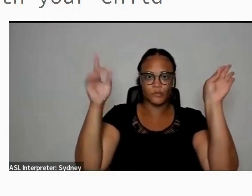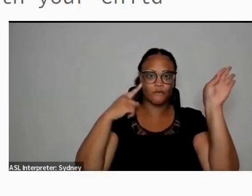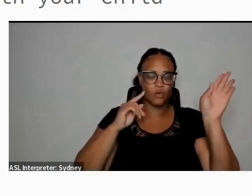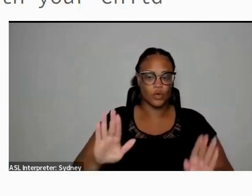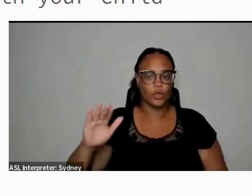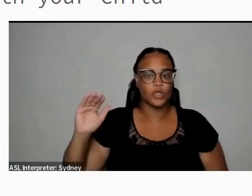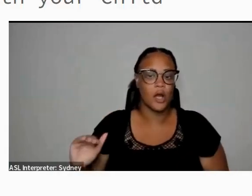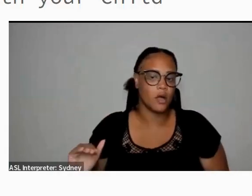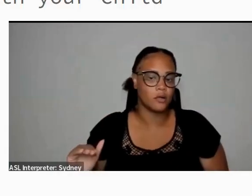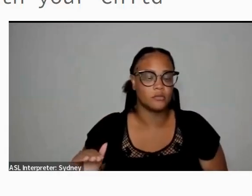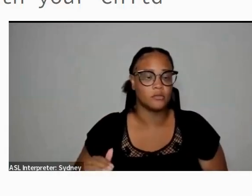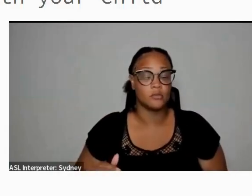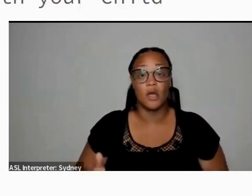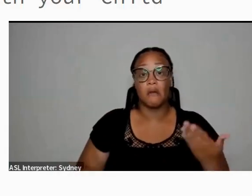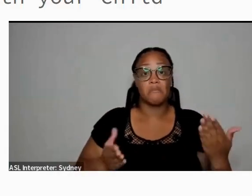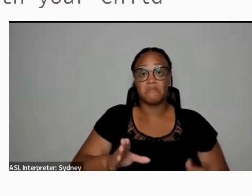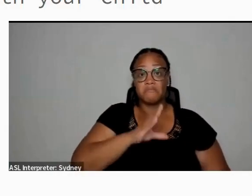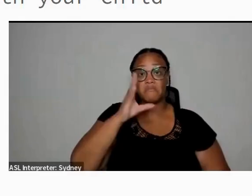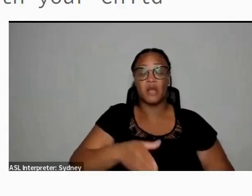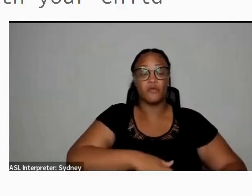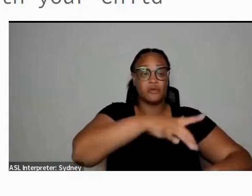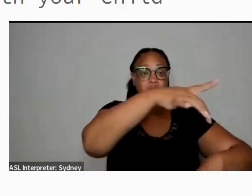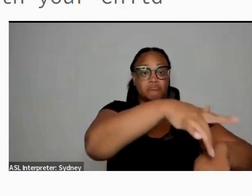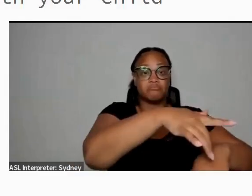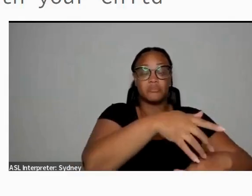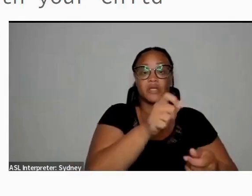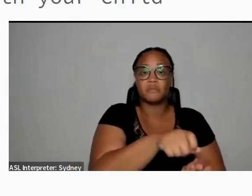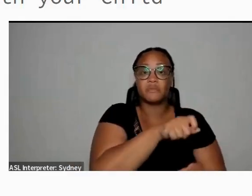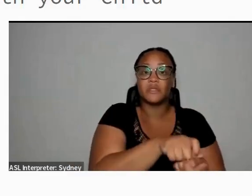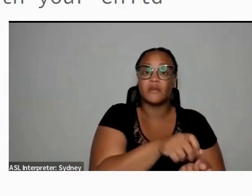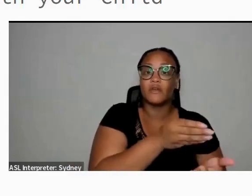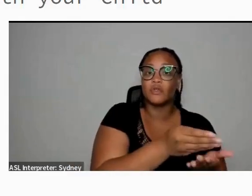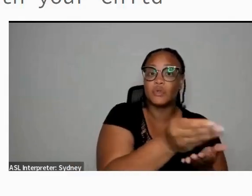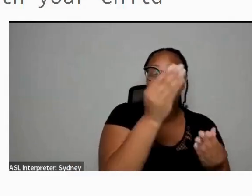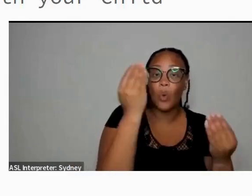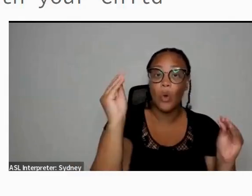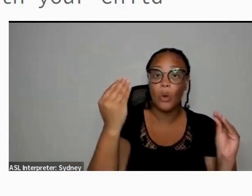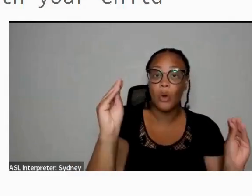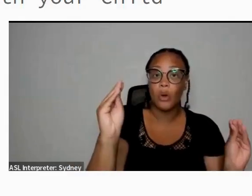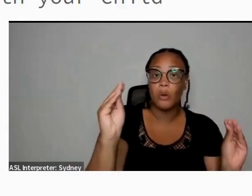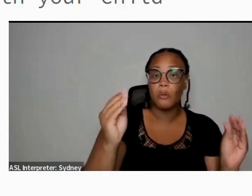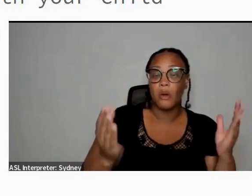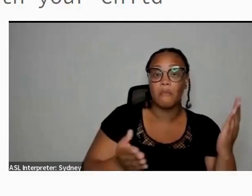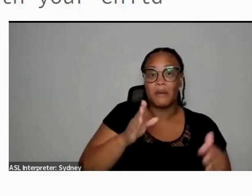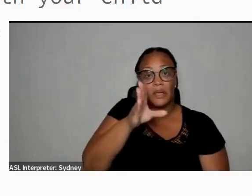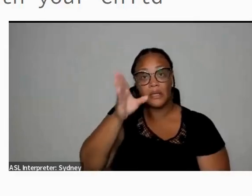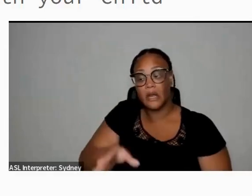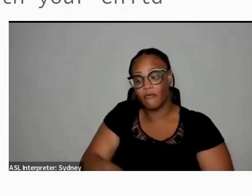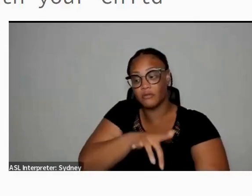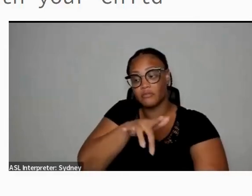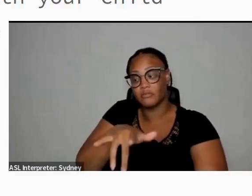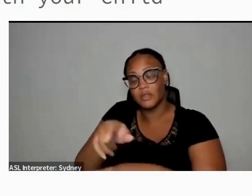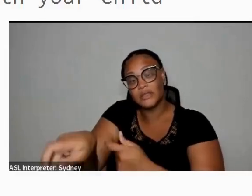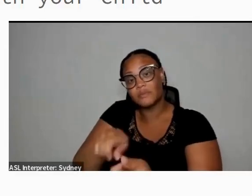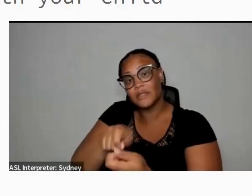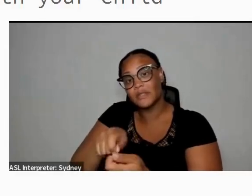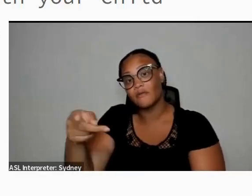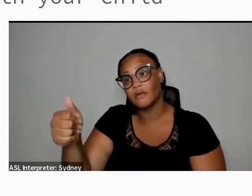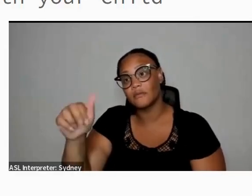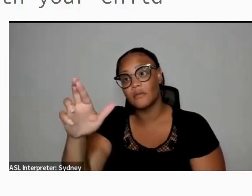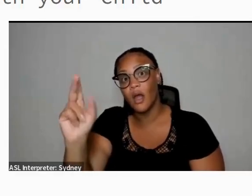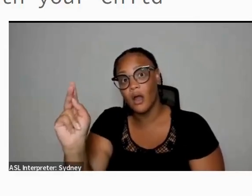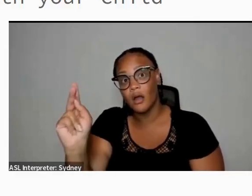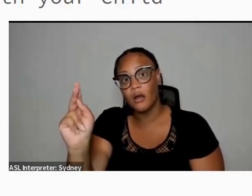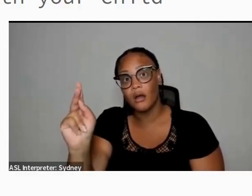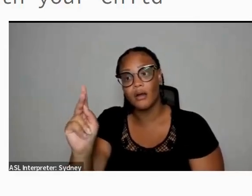don't know, a particular store, or maybe they've never been to a particular park, but that could be a new choice that you could try out with